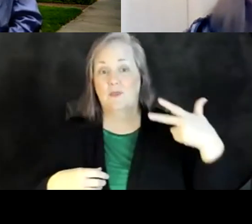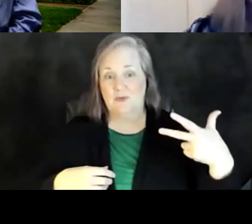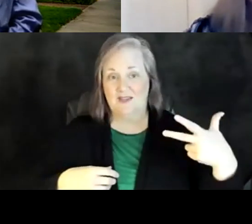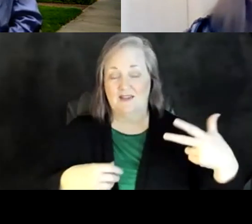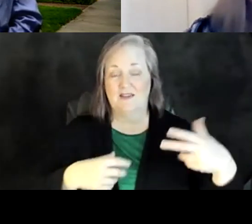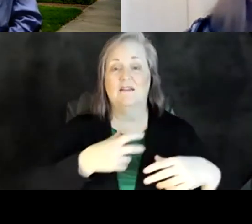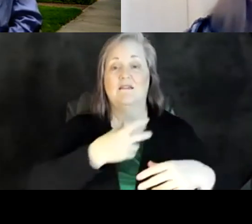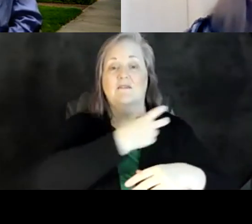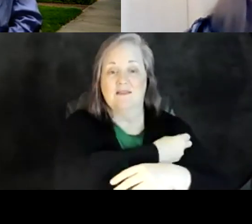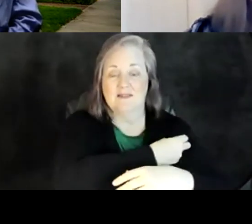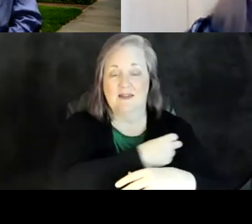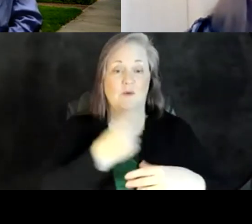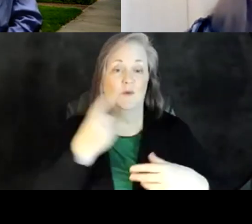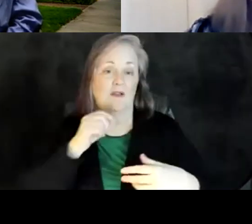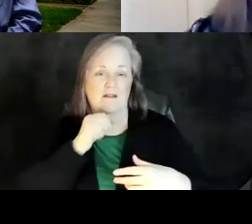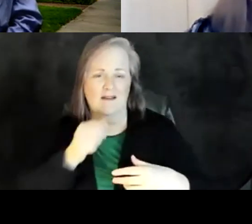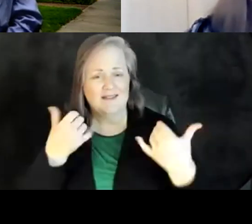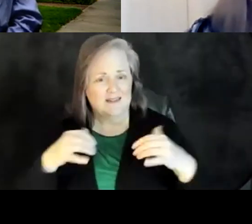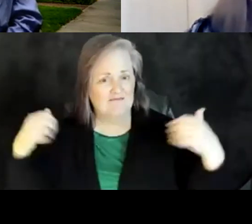gather? So